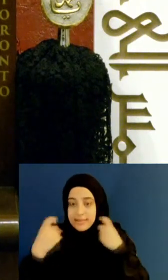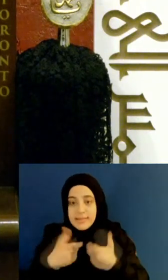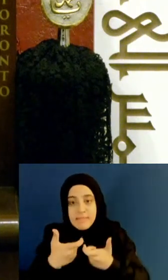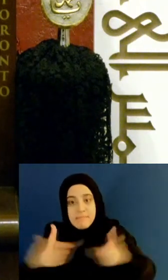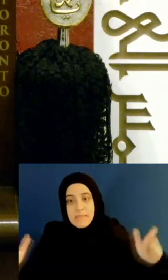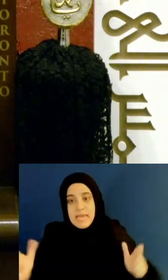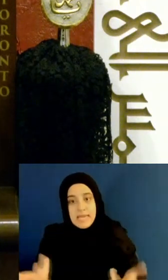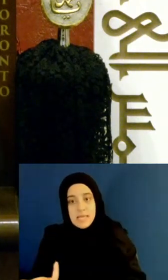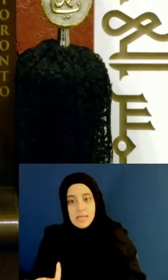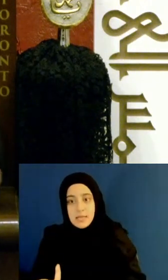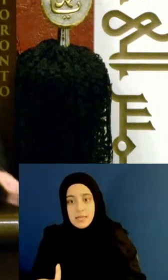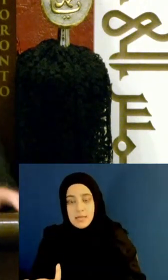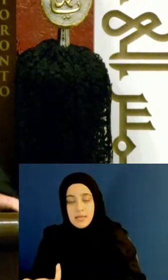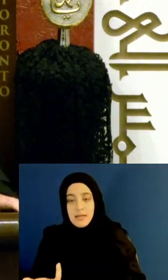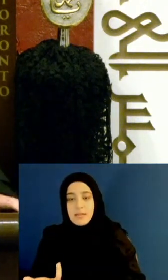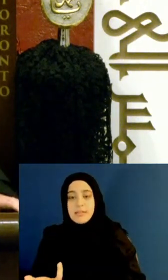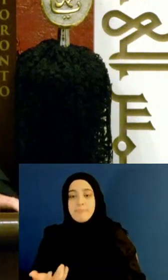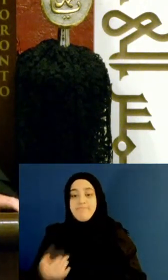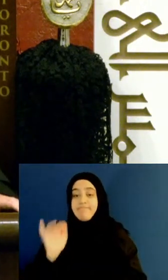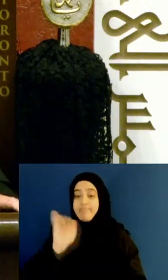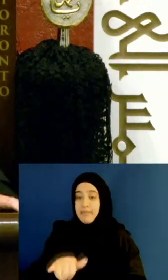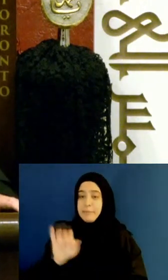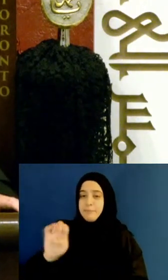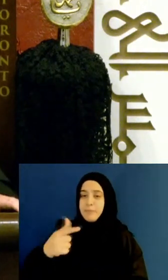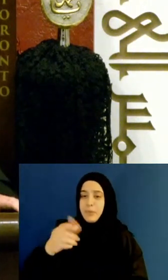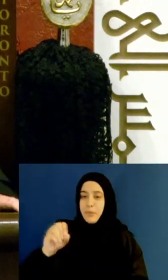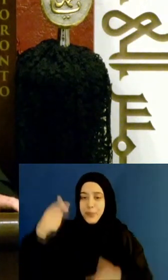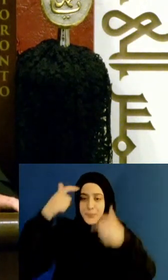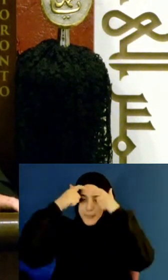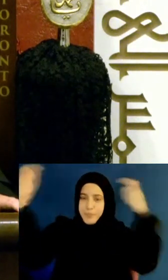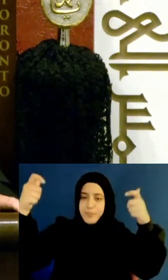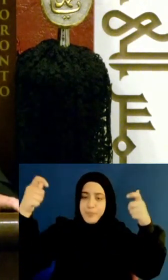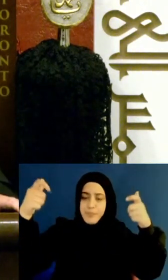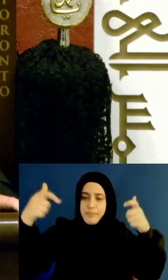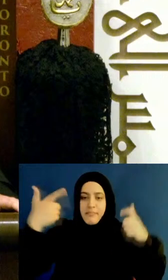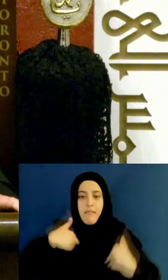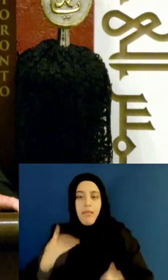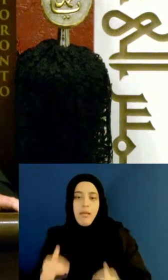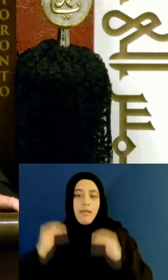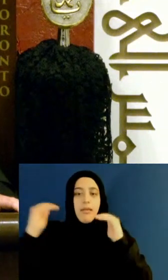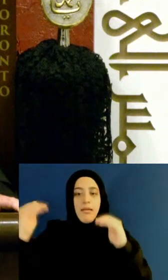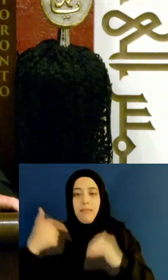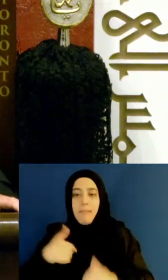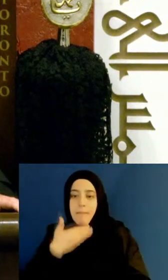Ego, superiority complex, because of his wealth or status.